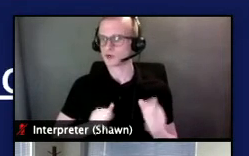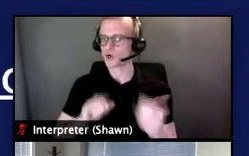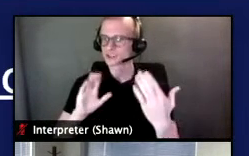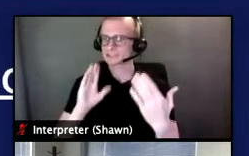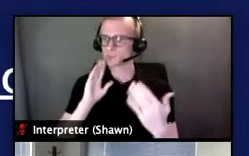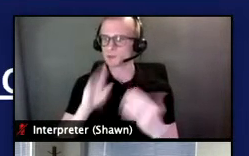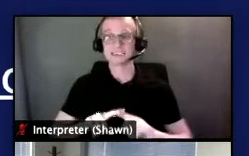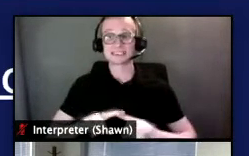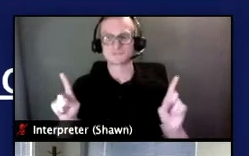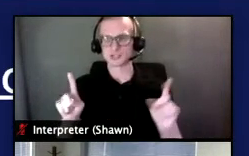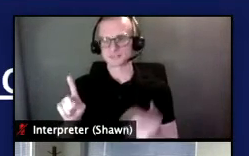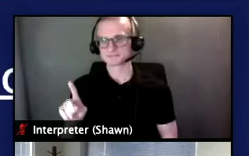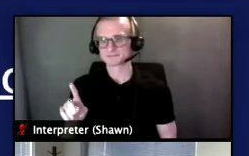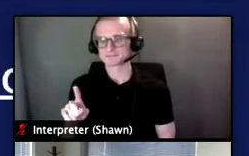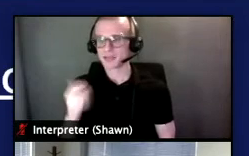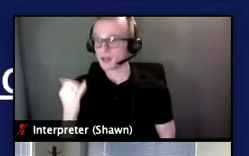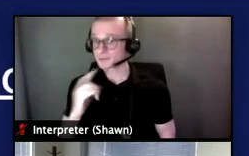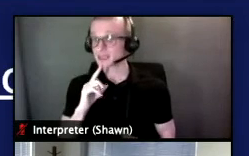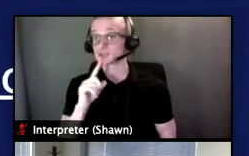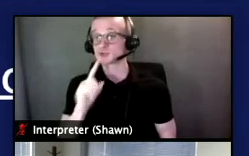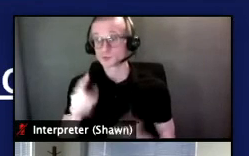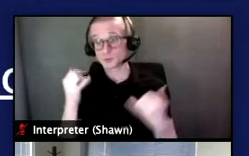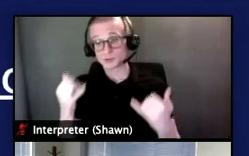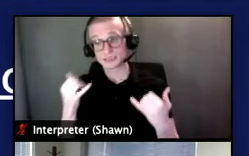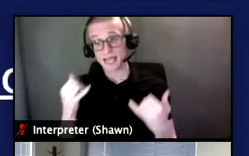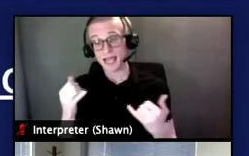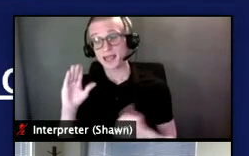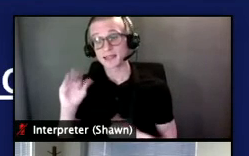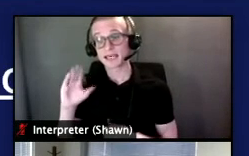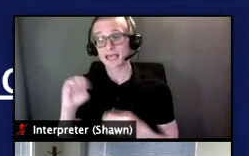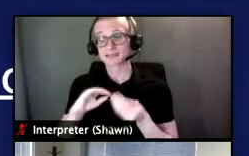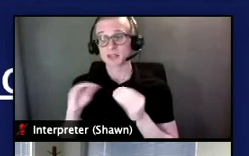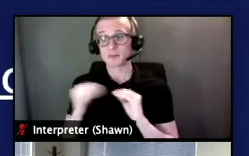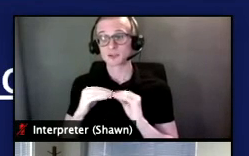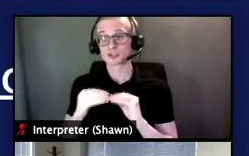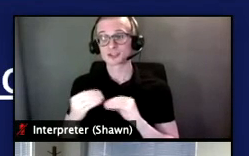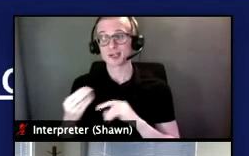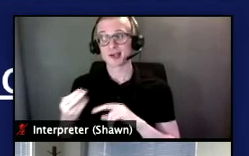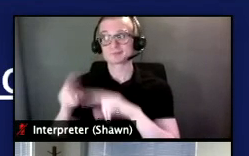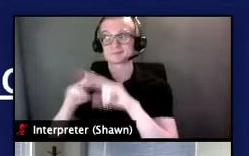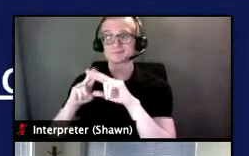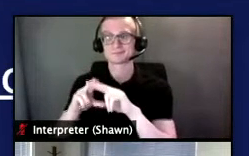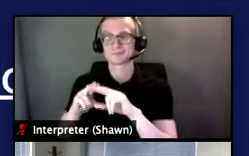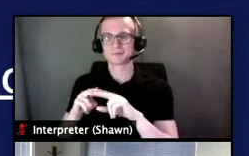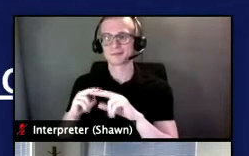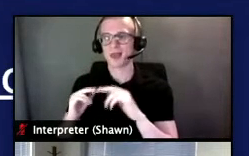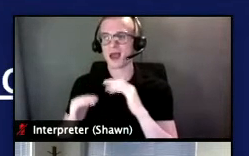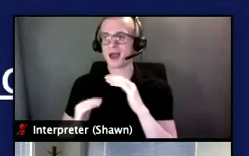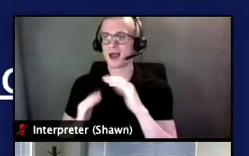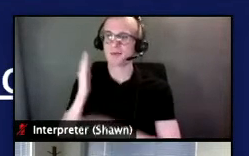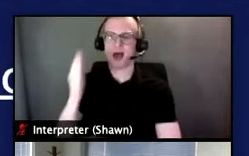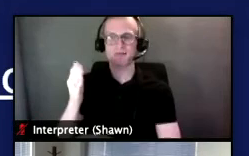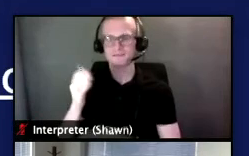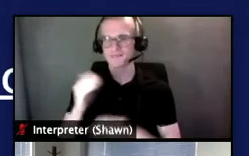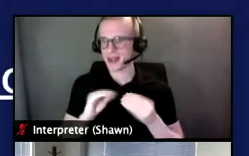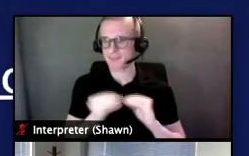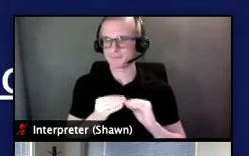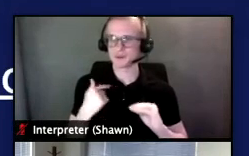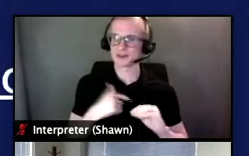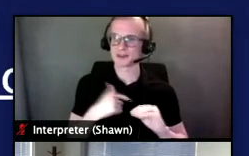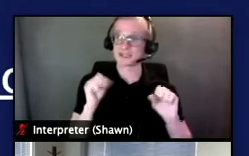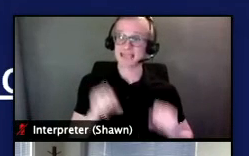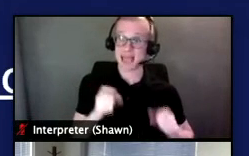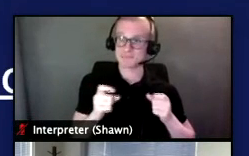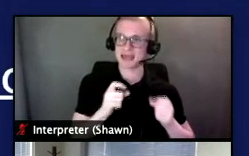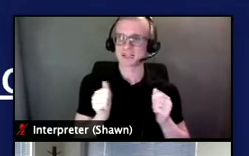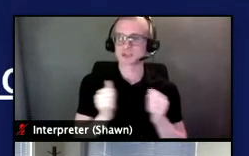number, the cases today exceed the number that can be managed through contact tracing. And so we work